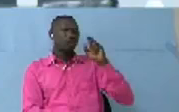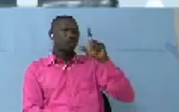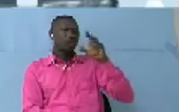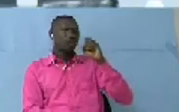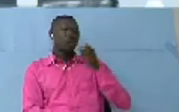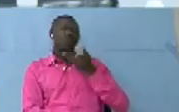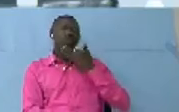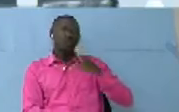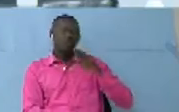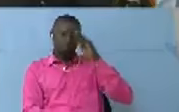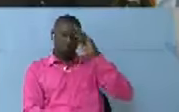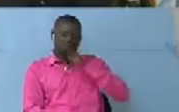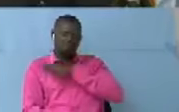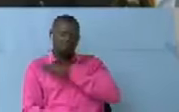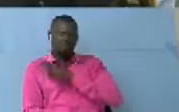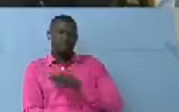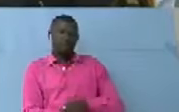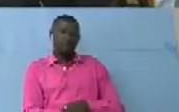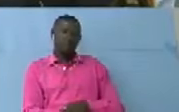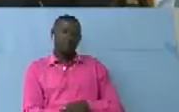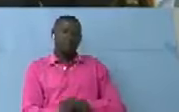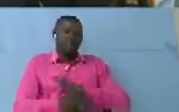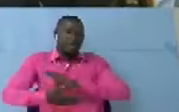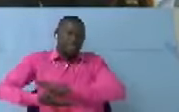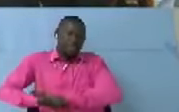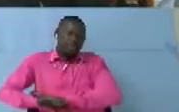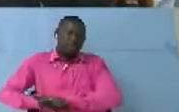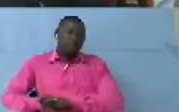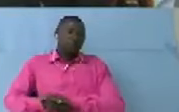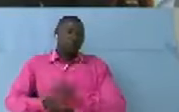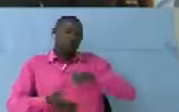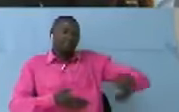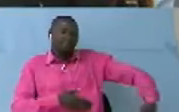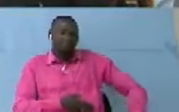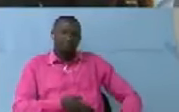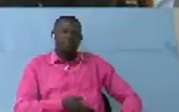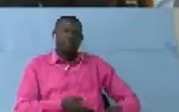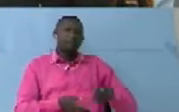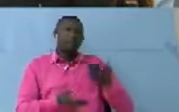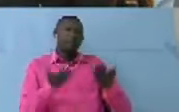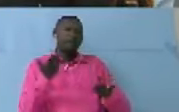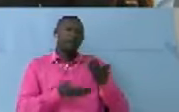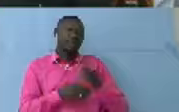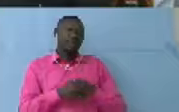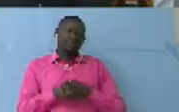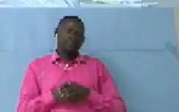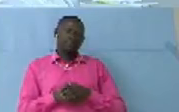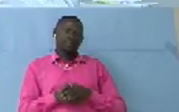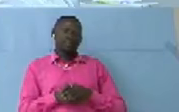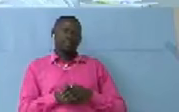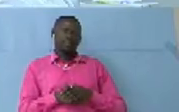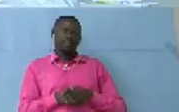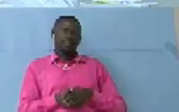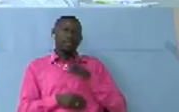younger brother. Ama. Ayela kodi tokam. And he took the rest of it. Where is this Commissioner Sane?